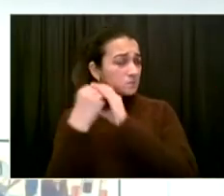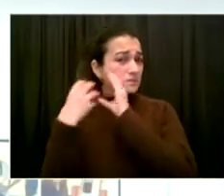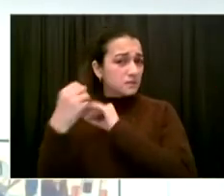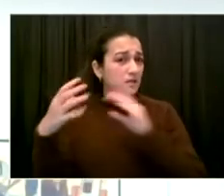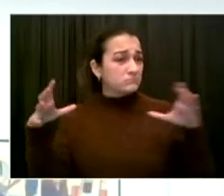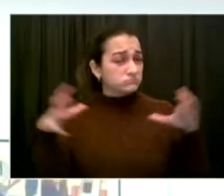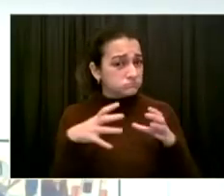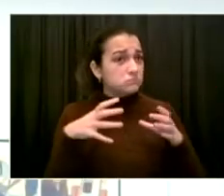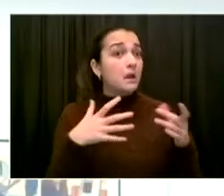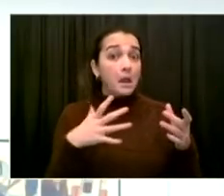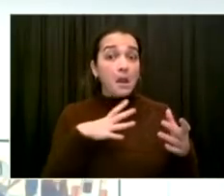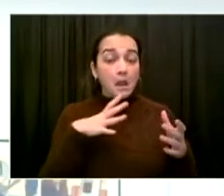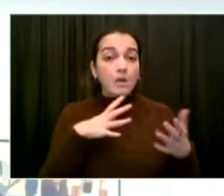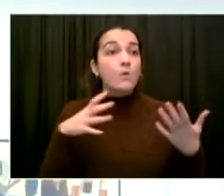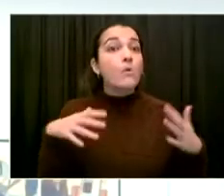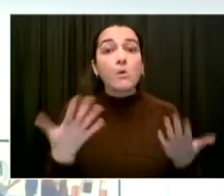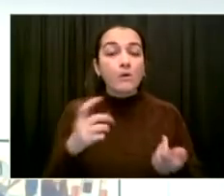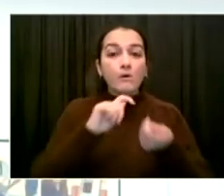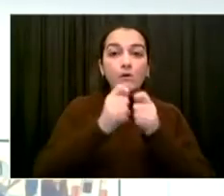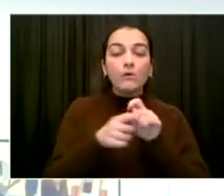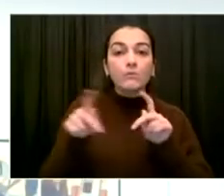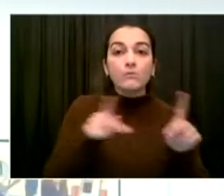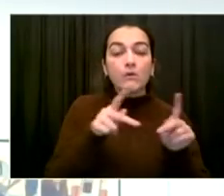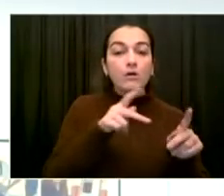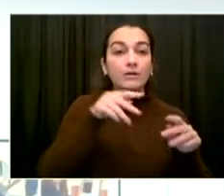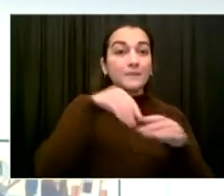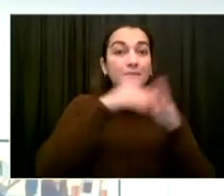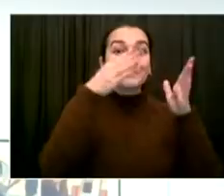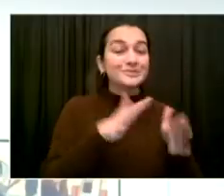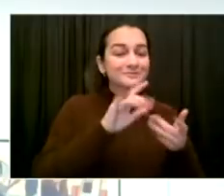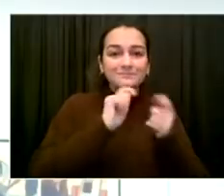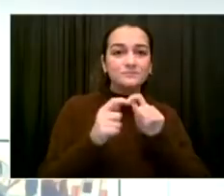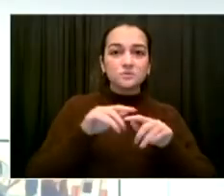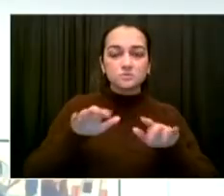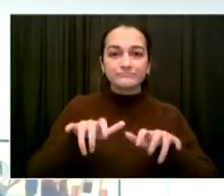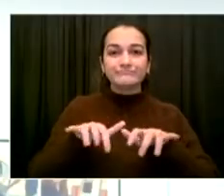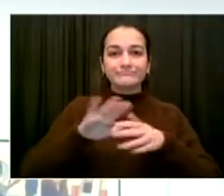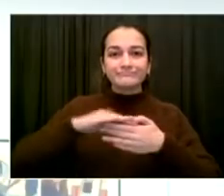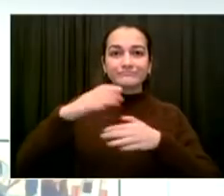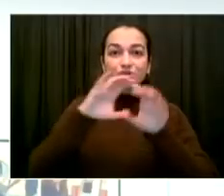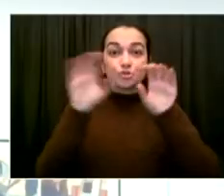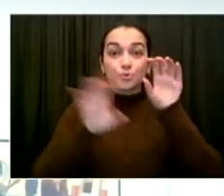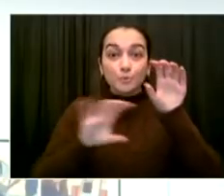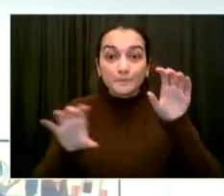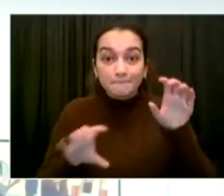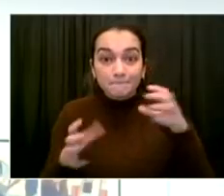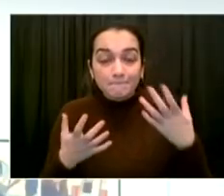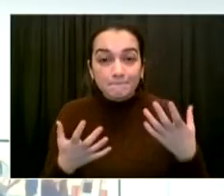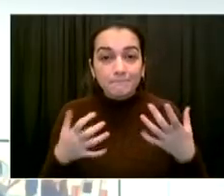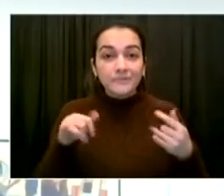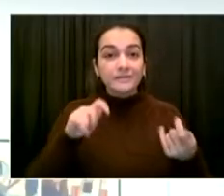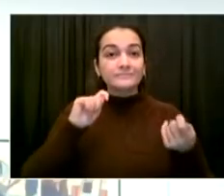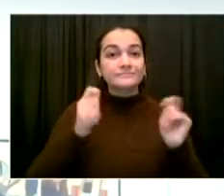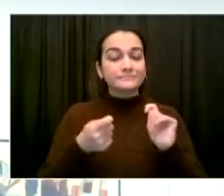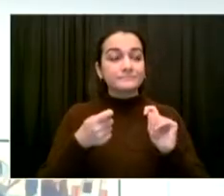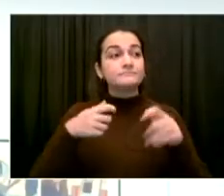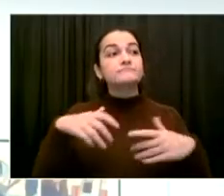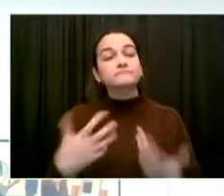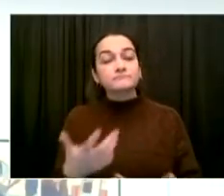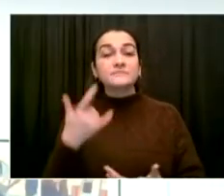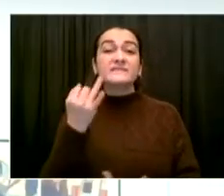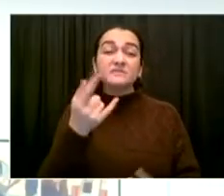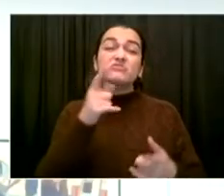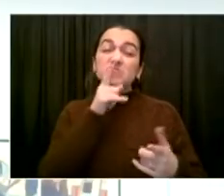masks, distancing where possible, improving ventilation, in certain cases. And so that's what my